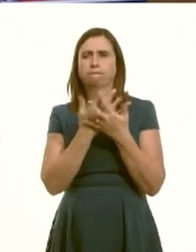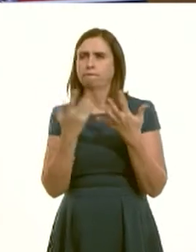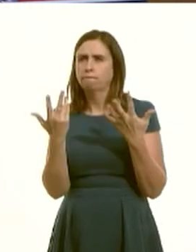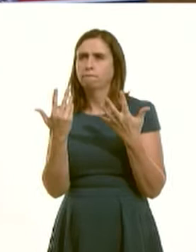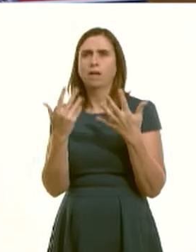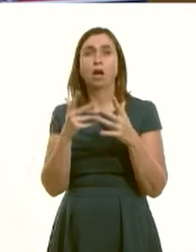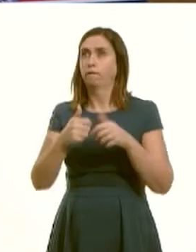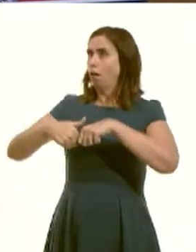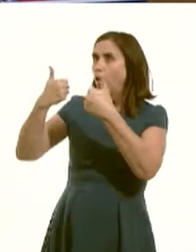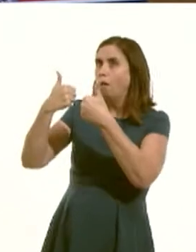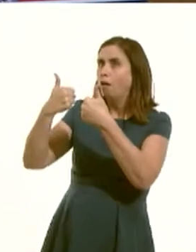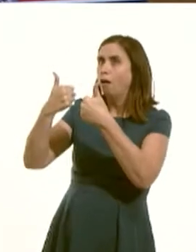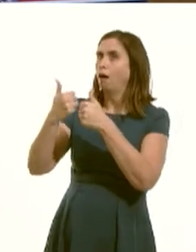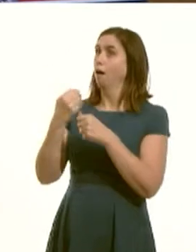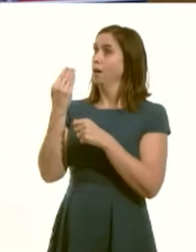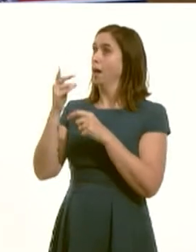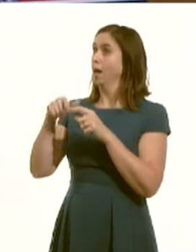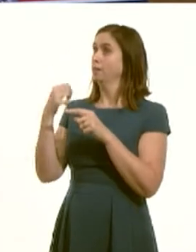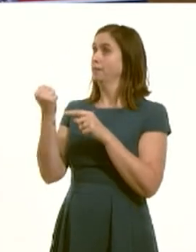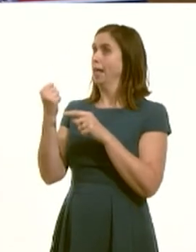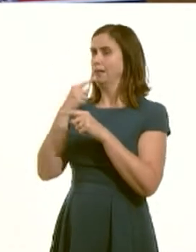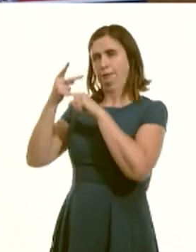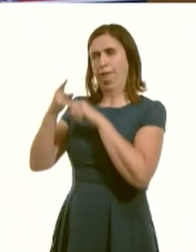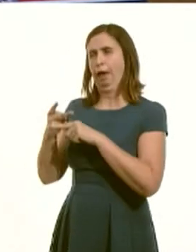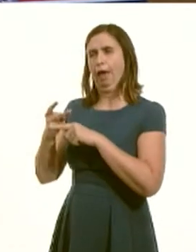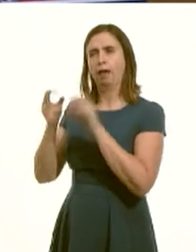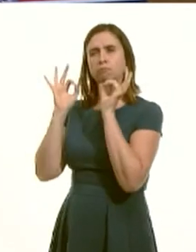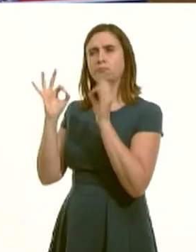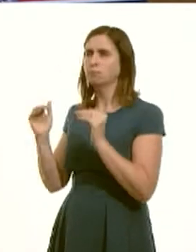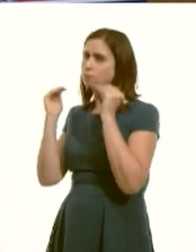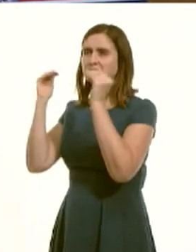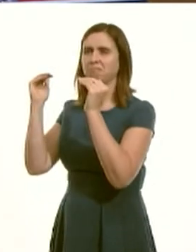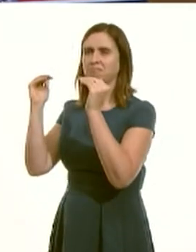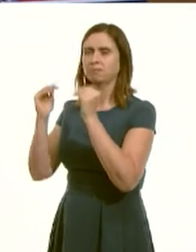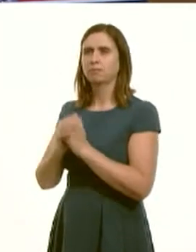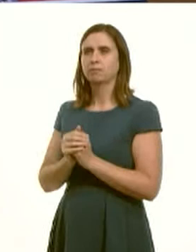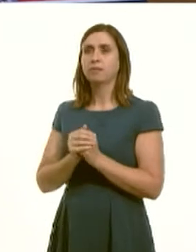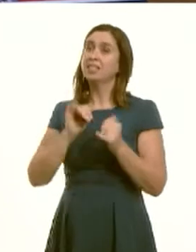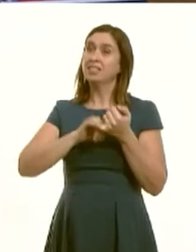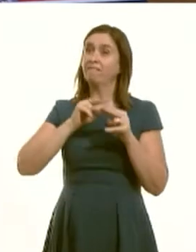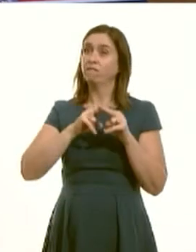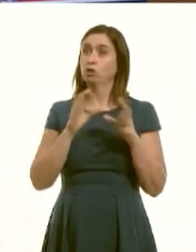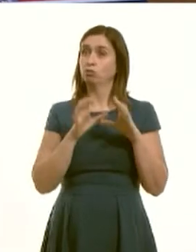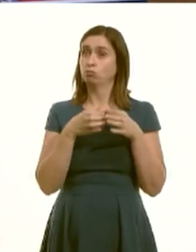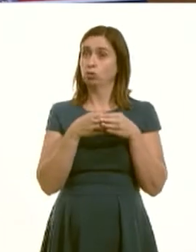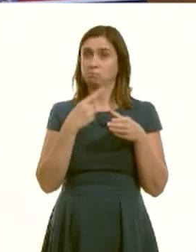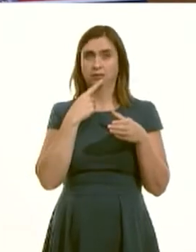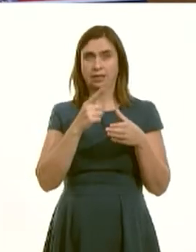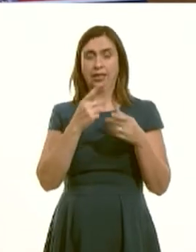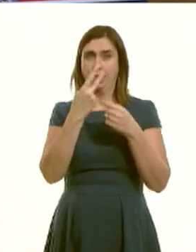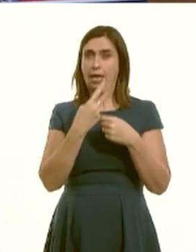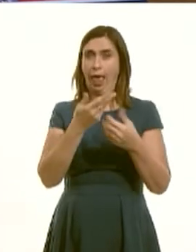practice. 9 times out of 10, the care patients receive is exceptional. The vast majority of the sample group were happy with the level of care they